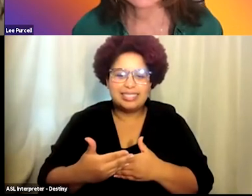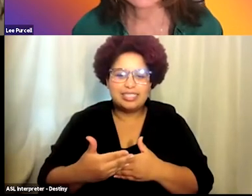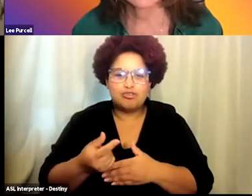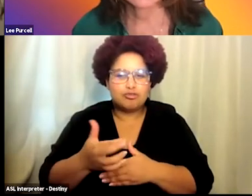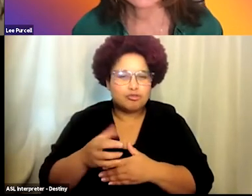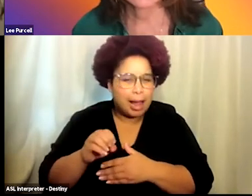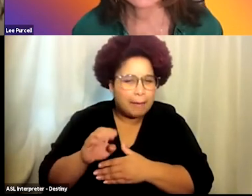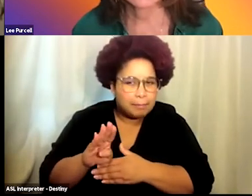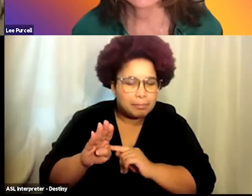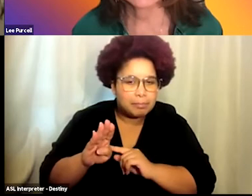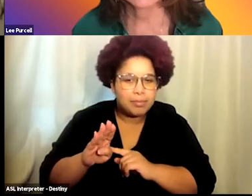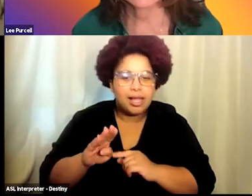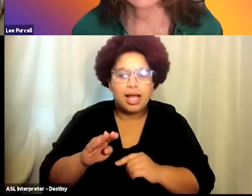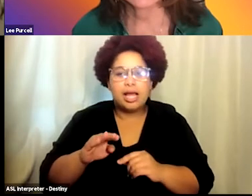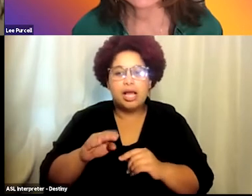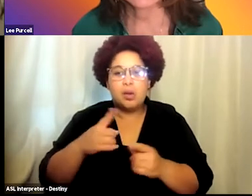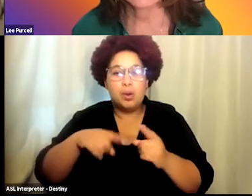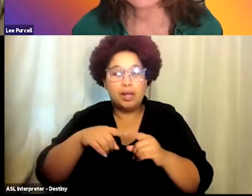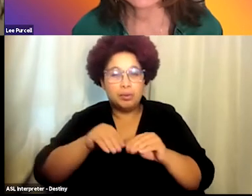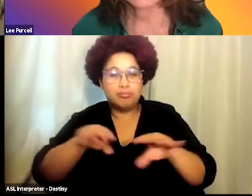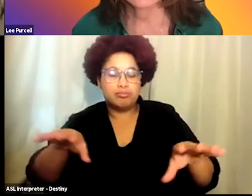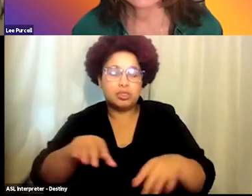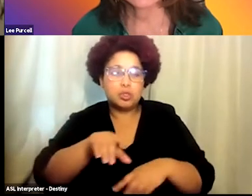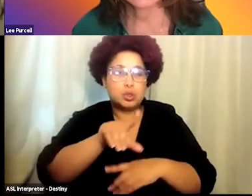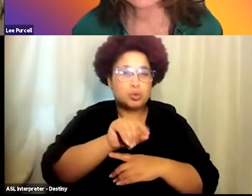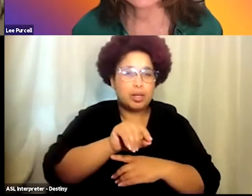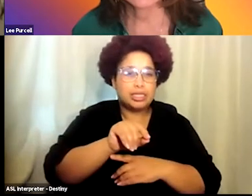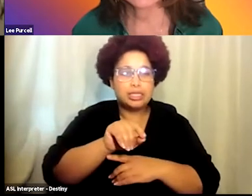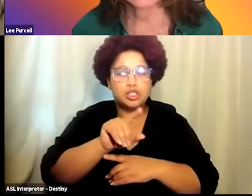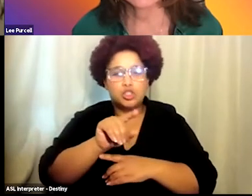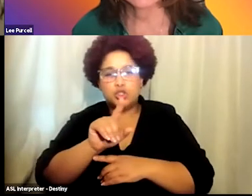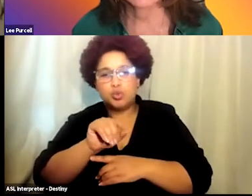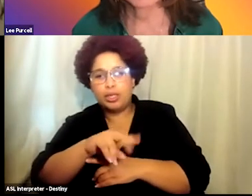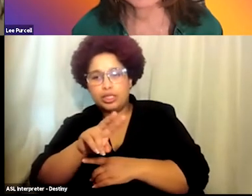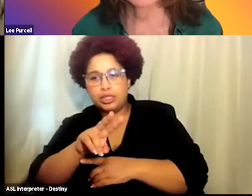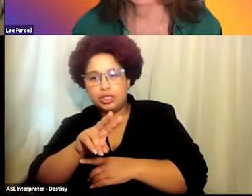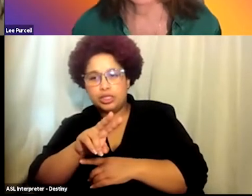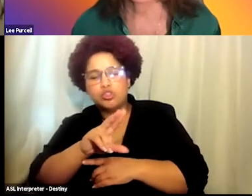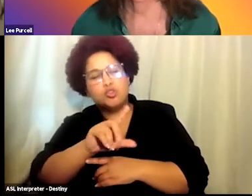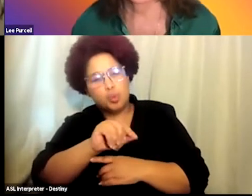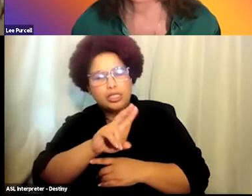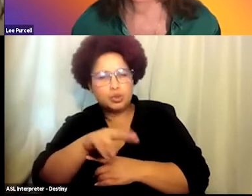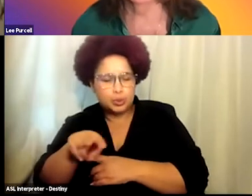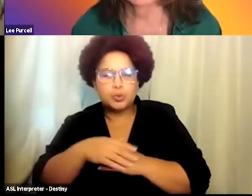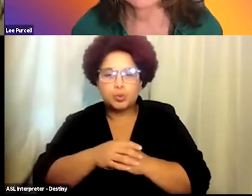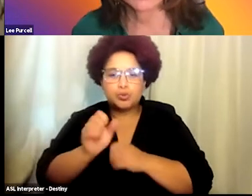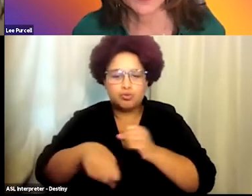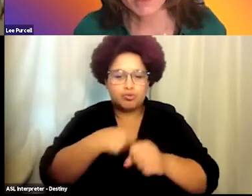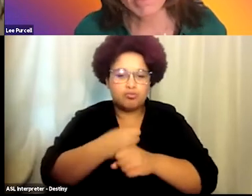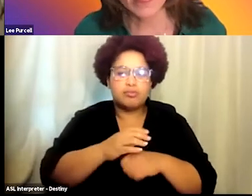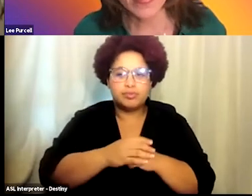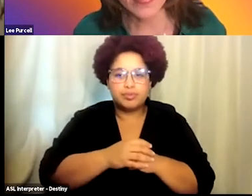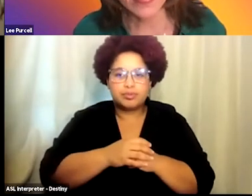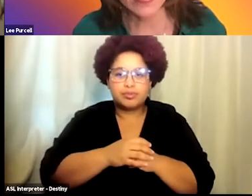probably 2022. We're still working on it. Great. But can you tell how